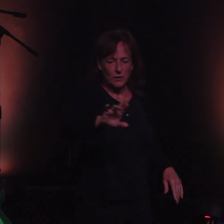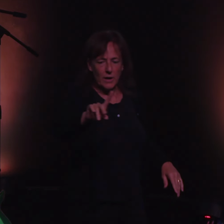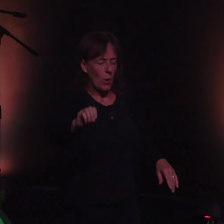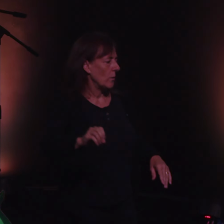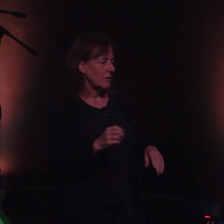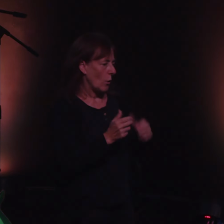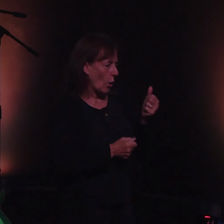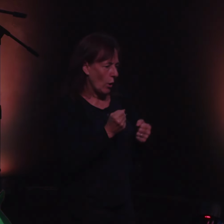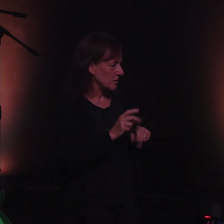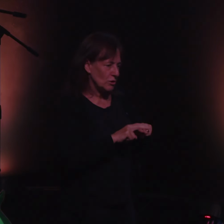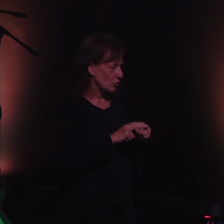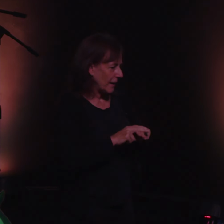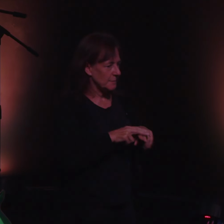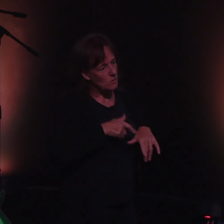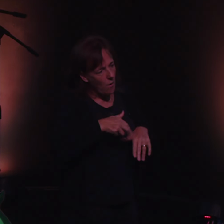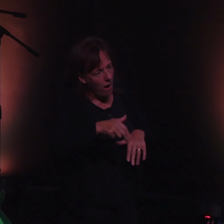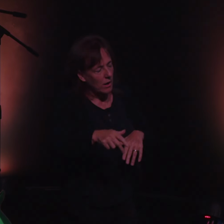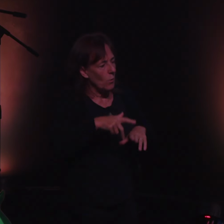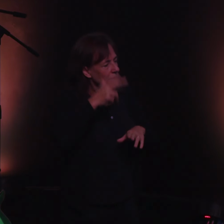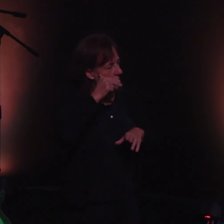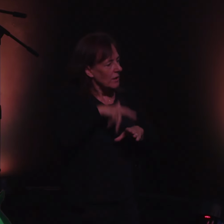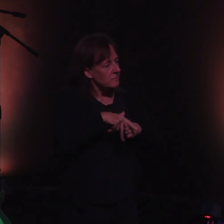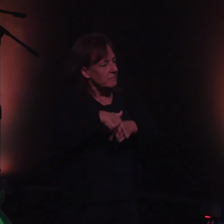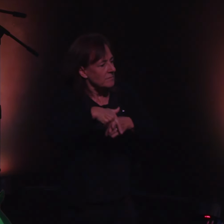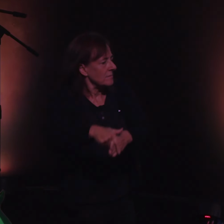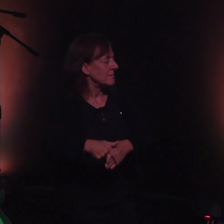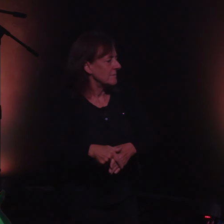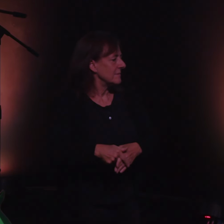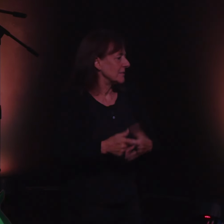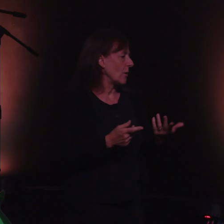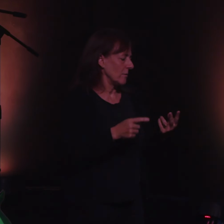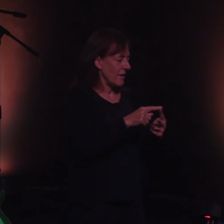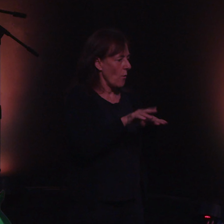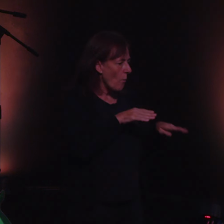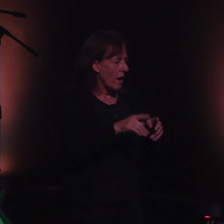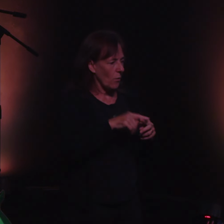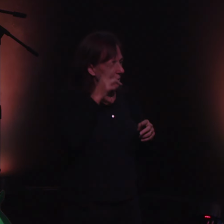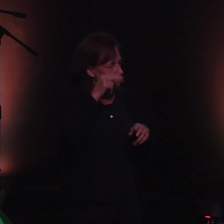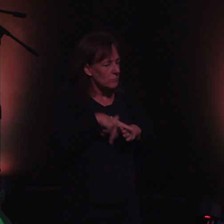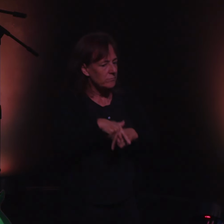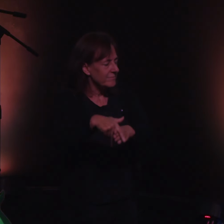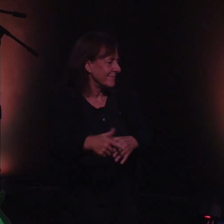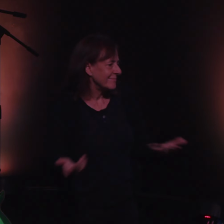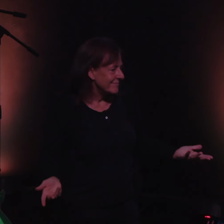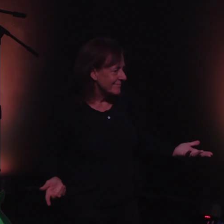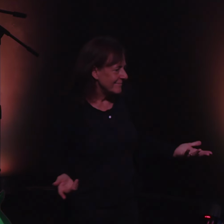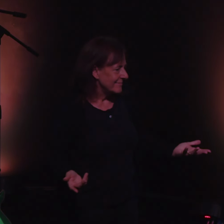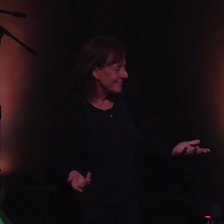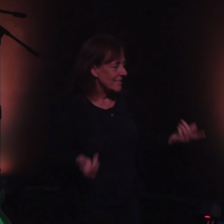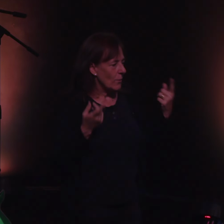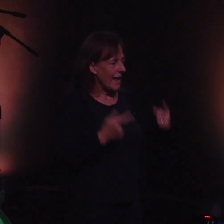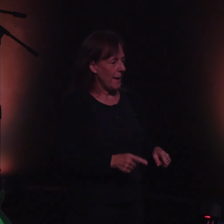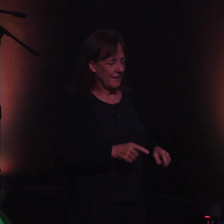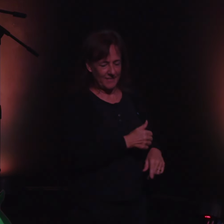cars, they didn't have trains, they didn't have fast ways to get there. So you travel by foot or you travel by donkey. This did not happen quickly. And so what would